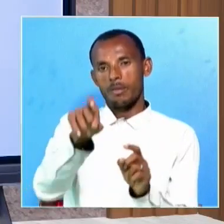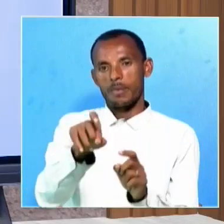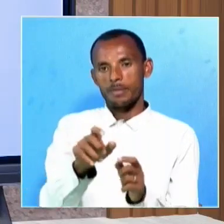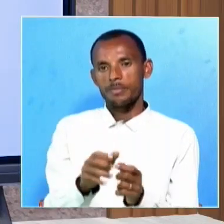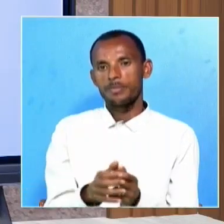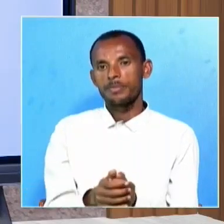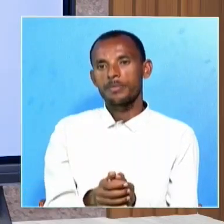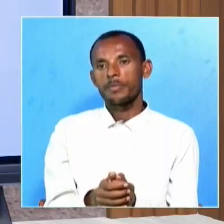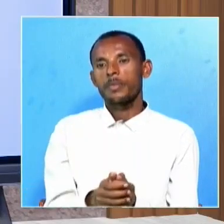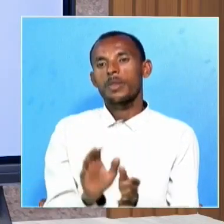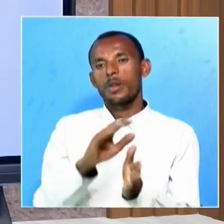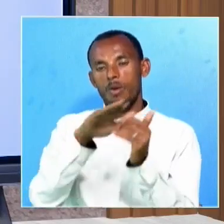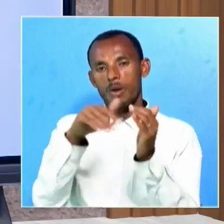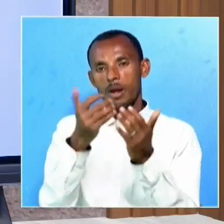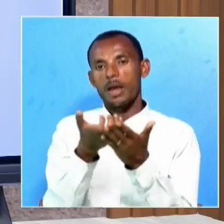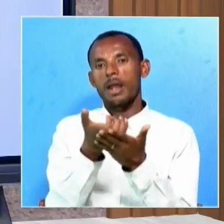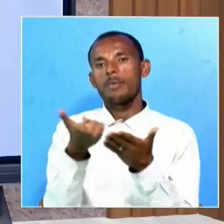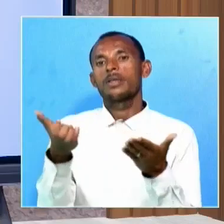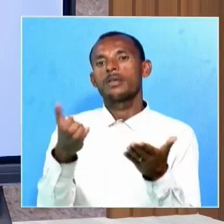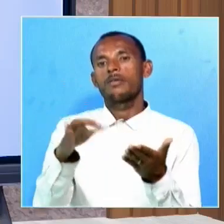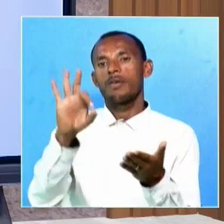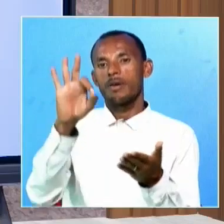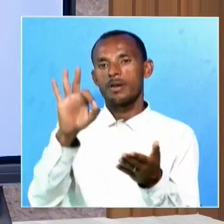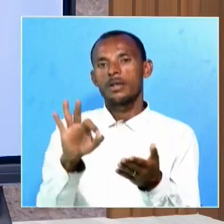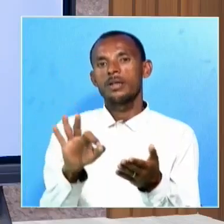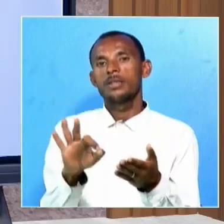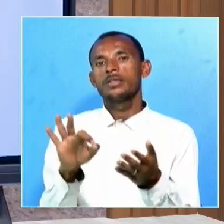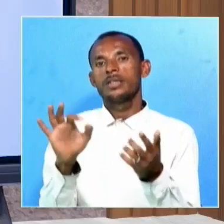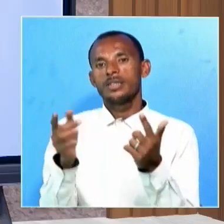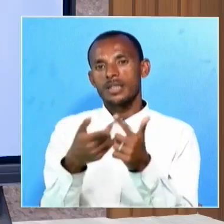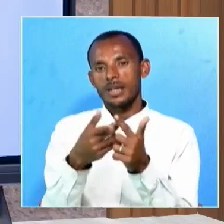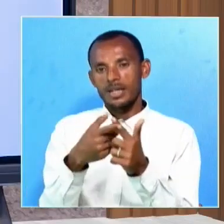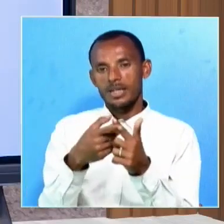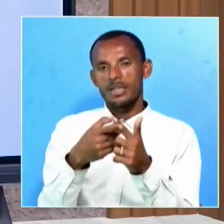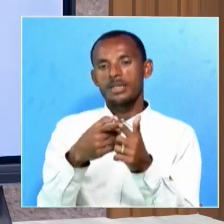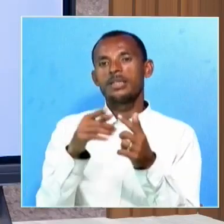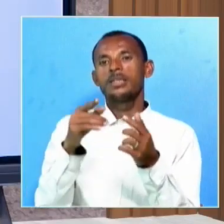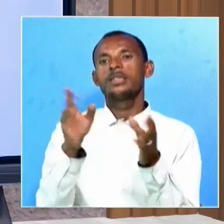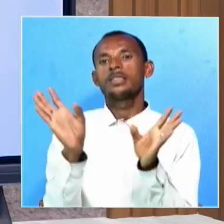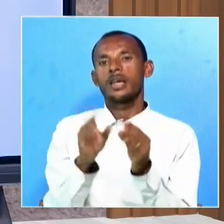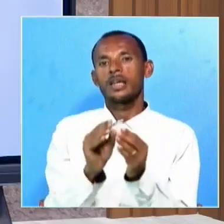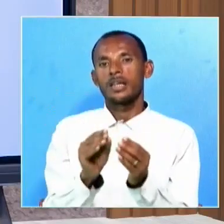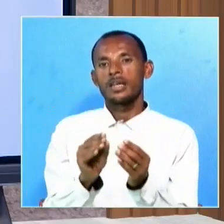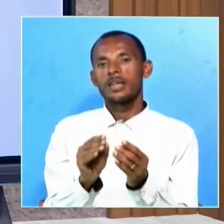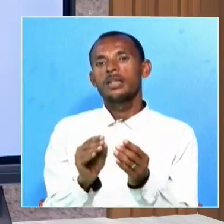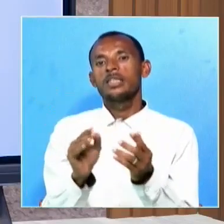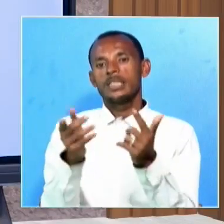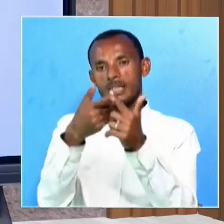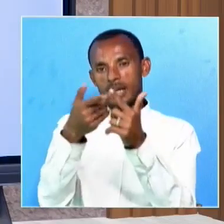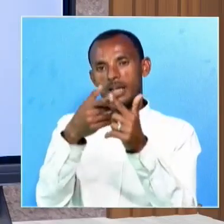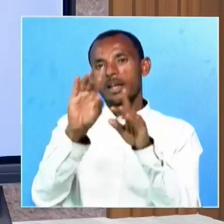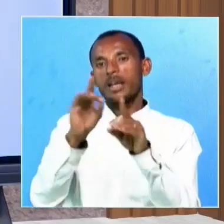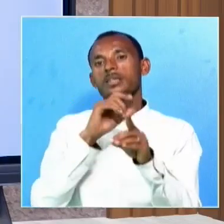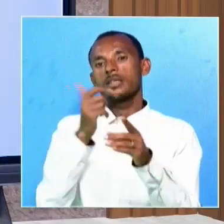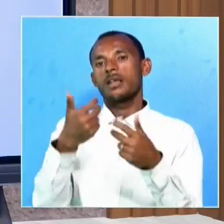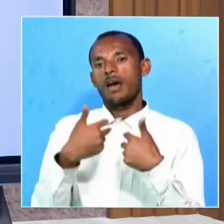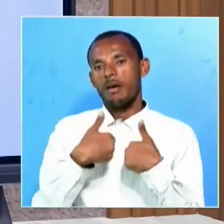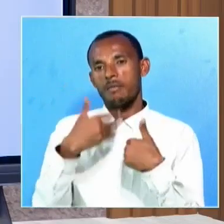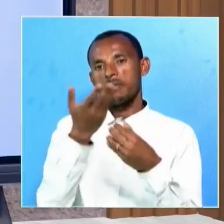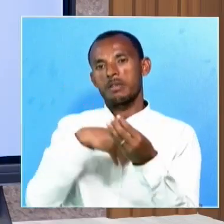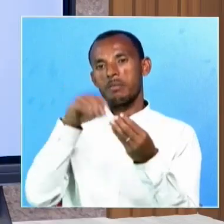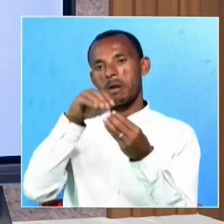see, all elements are found on second set, but the second set doesn't have additional element. Because of